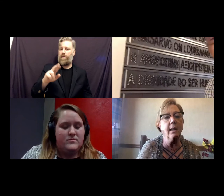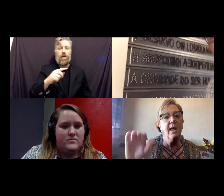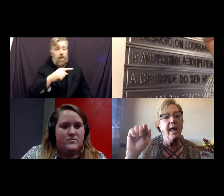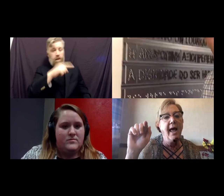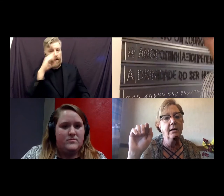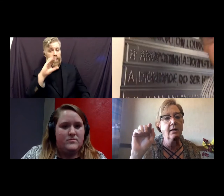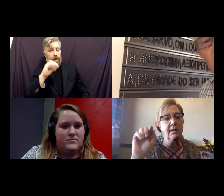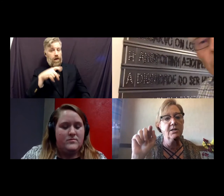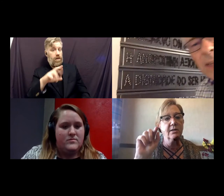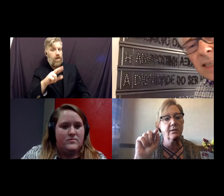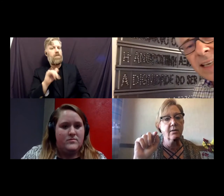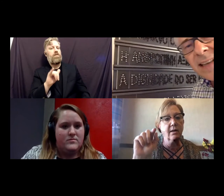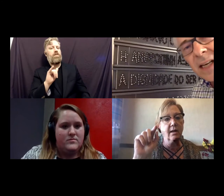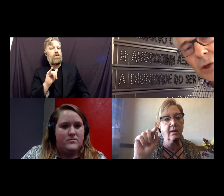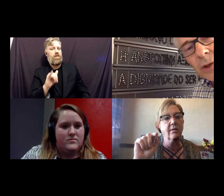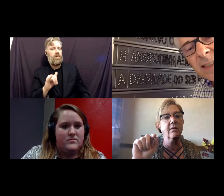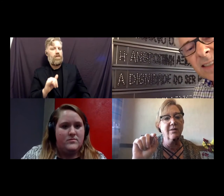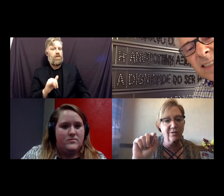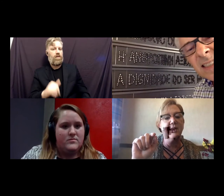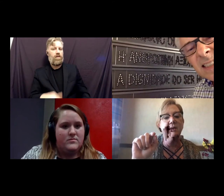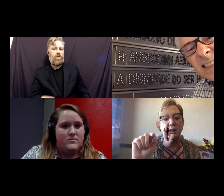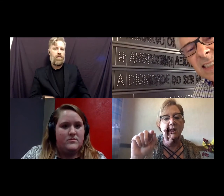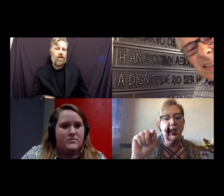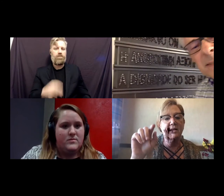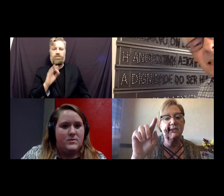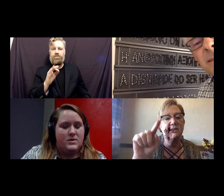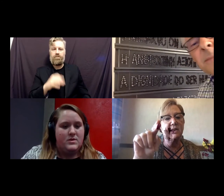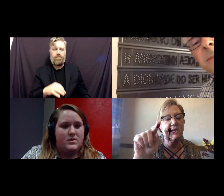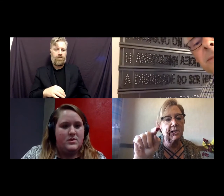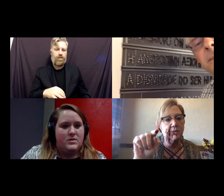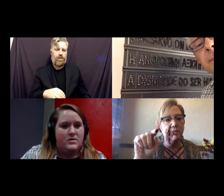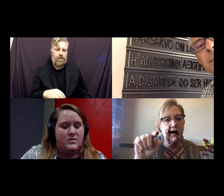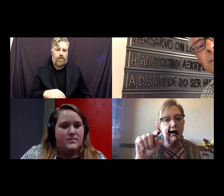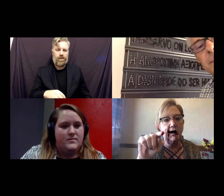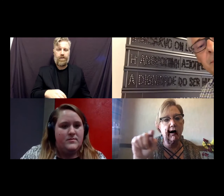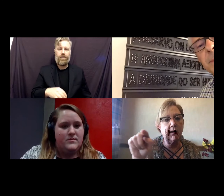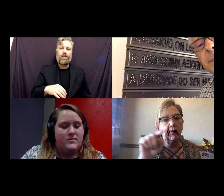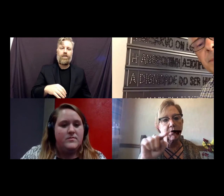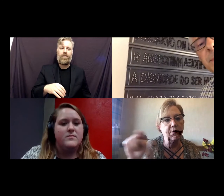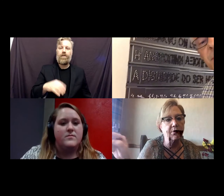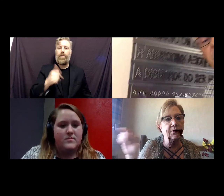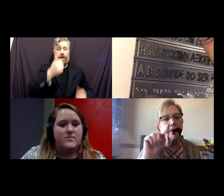okay. And Terracotta. okay. And each of the